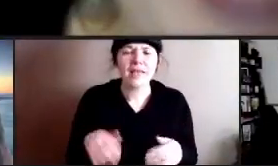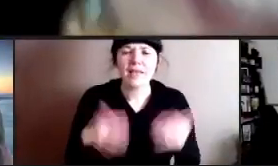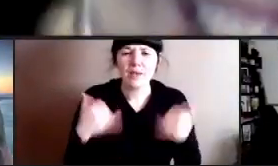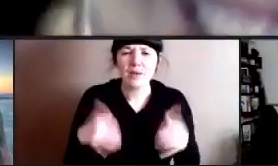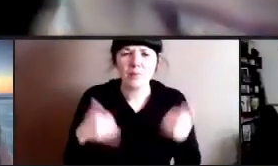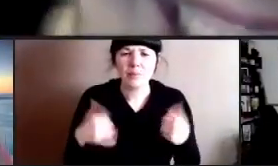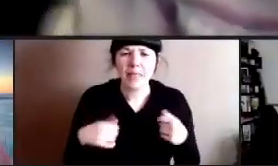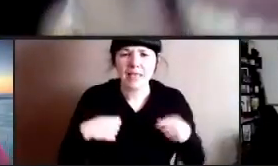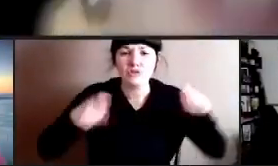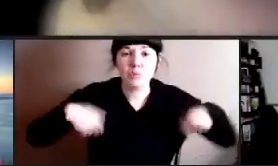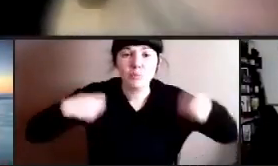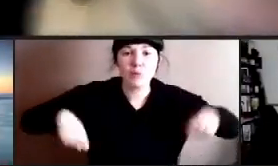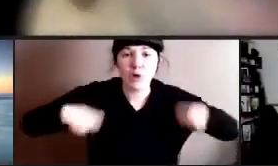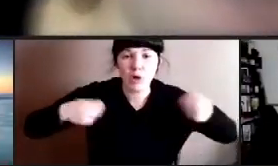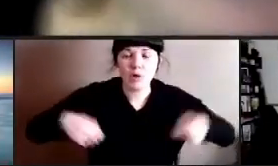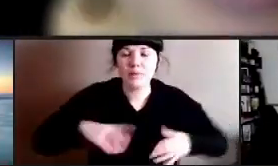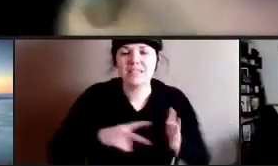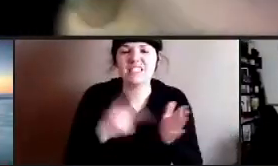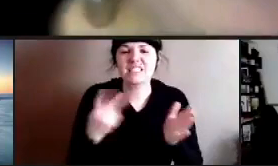in.